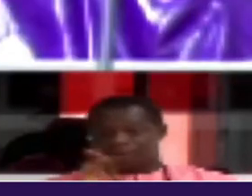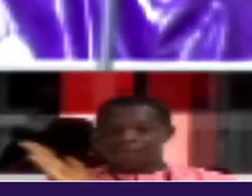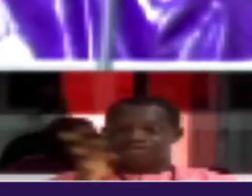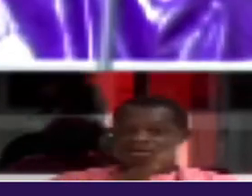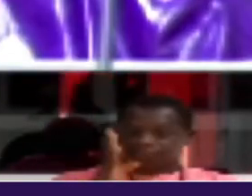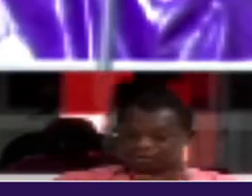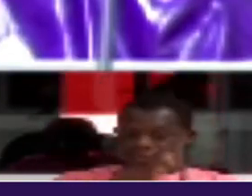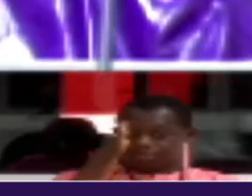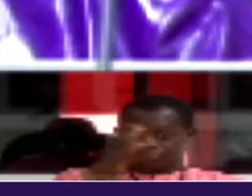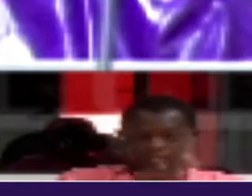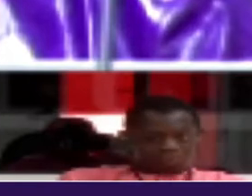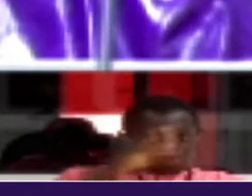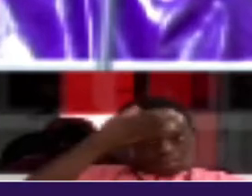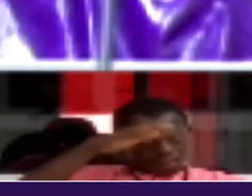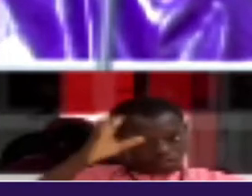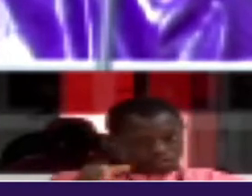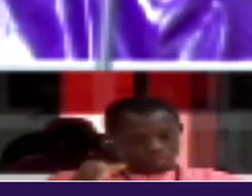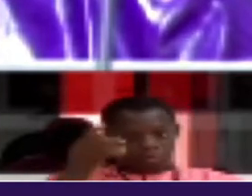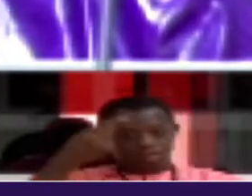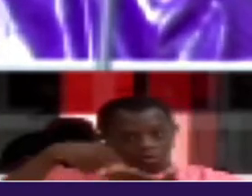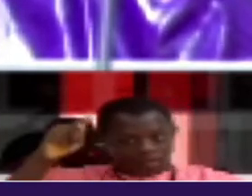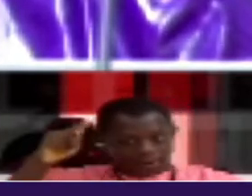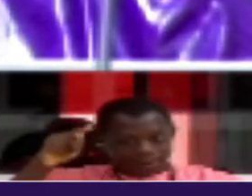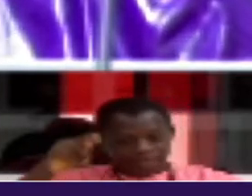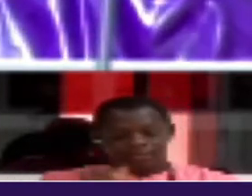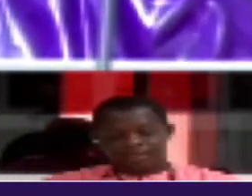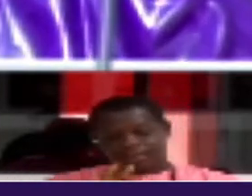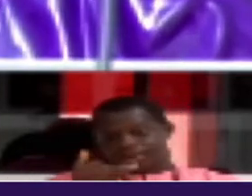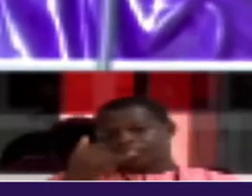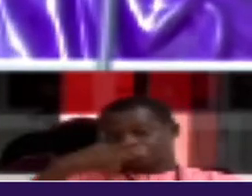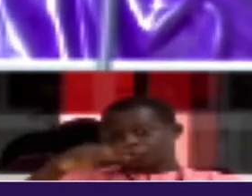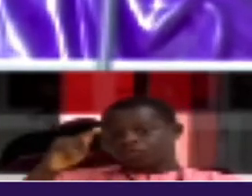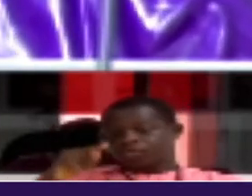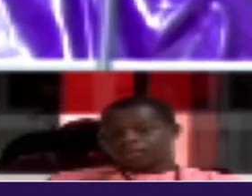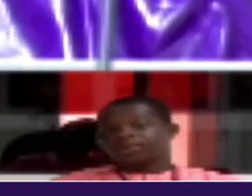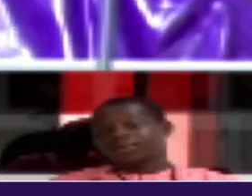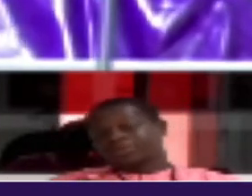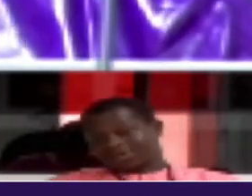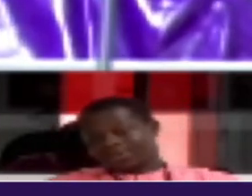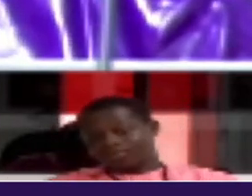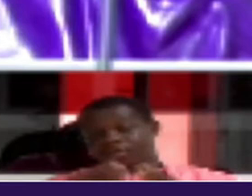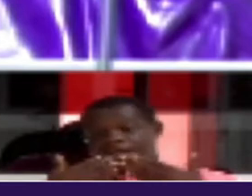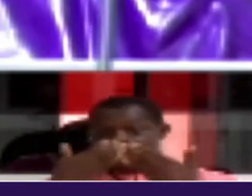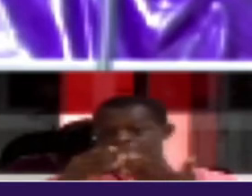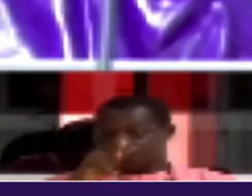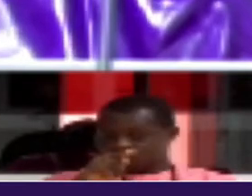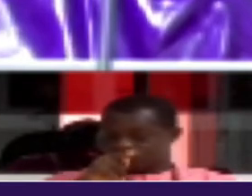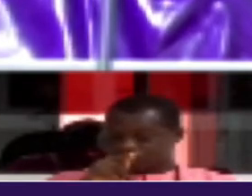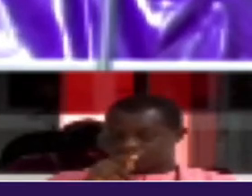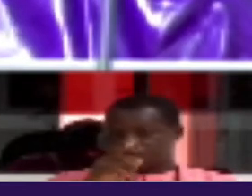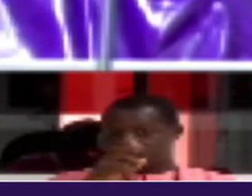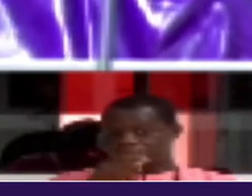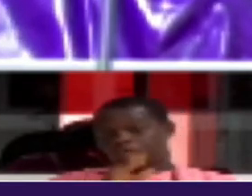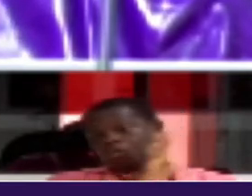commission, yes. Correct? Correct. You have been informed also that it is an offense